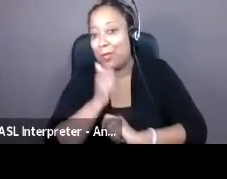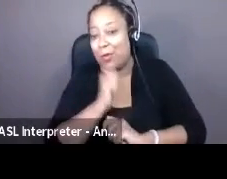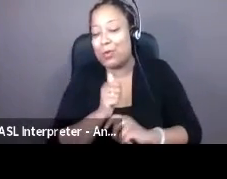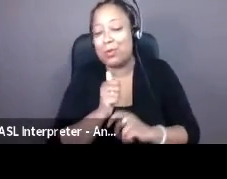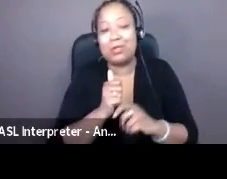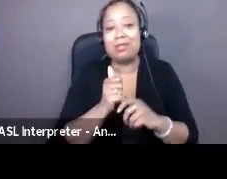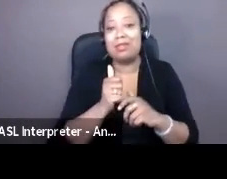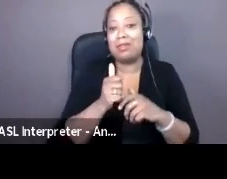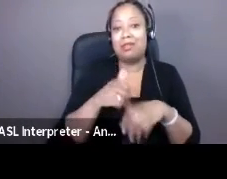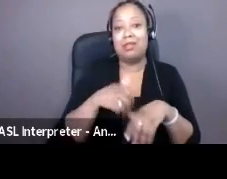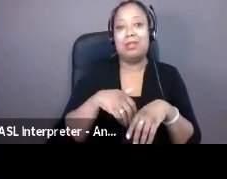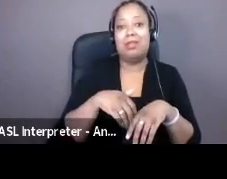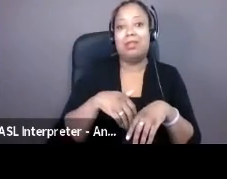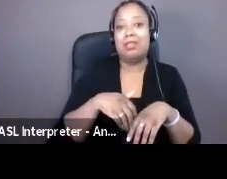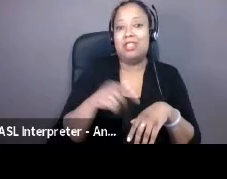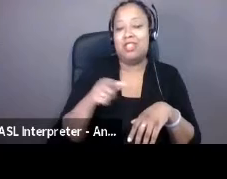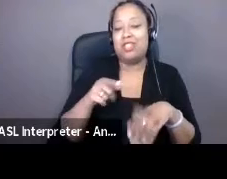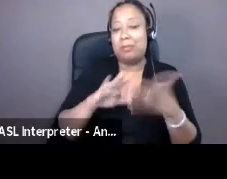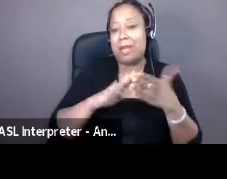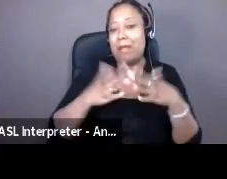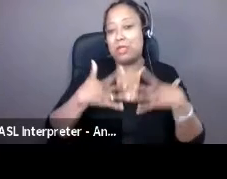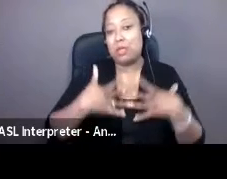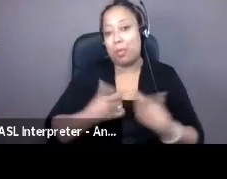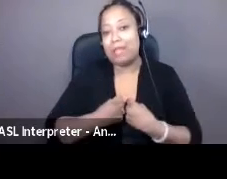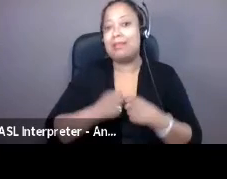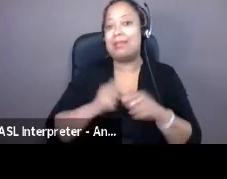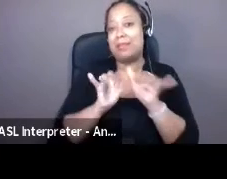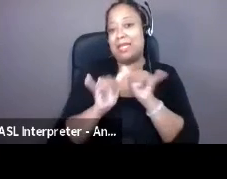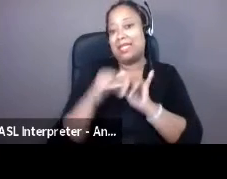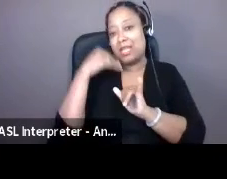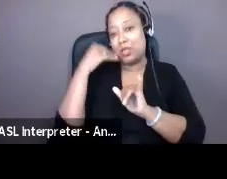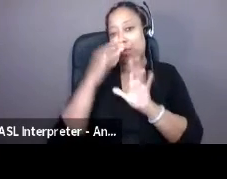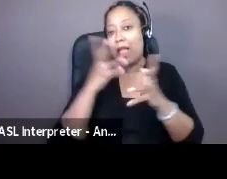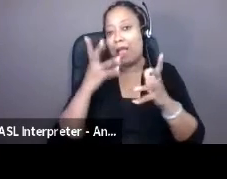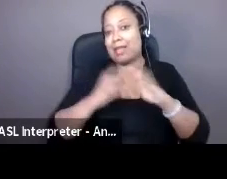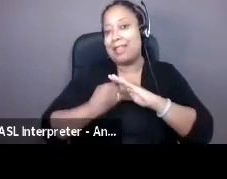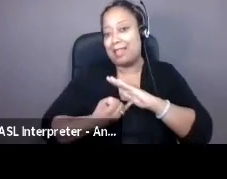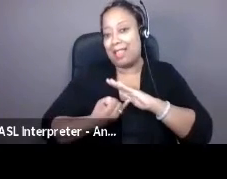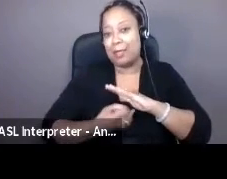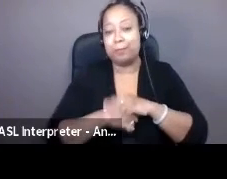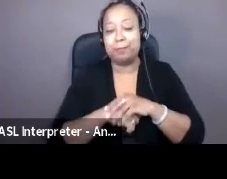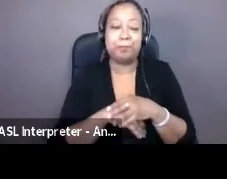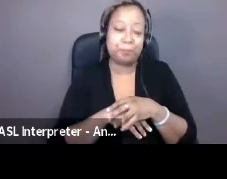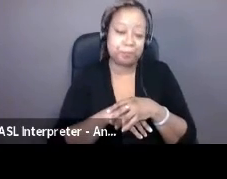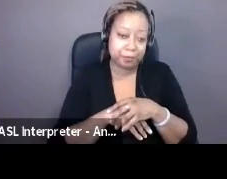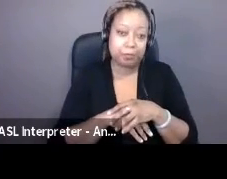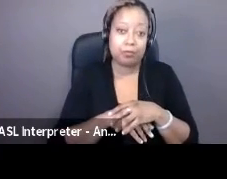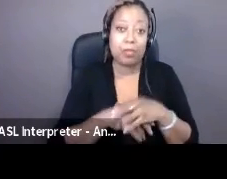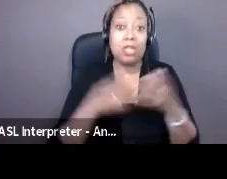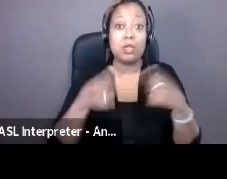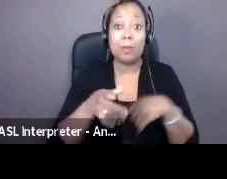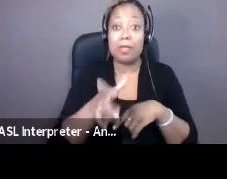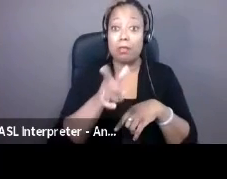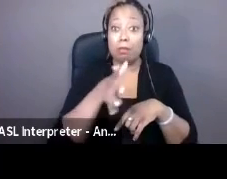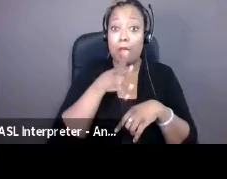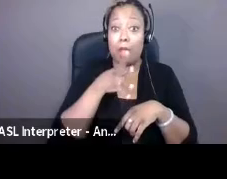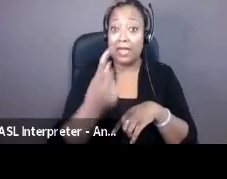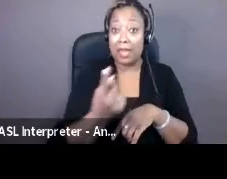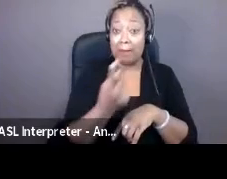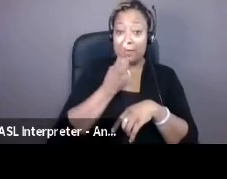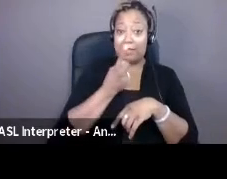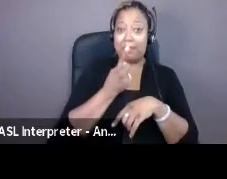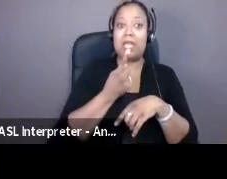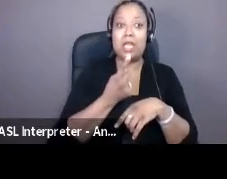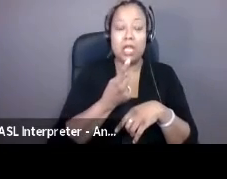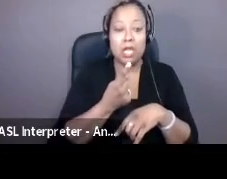and she gets very depressed and she stays in a lot. She's very isolated. So when the mother came to me the next morning, this woman